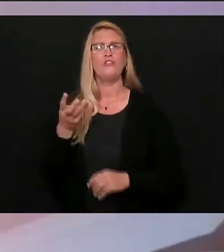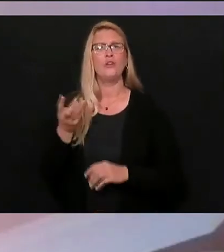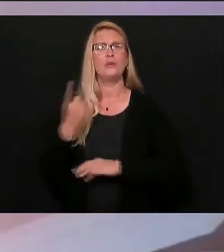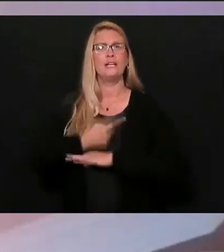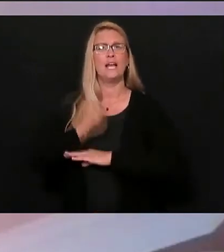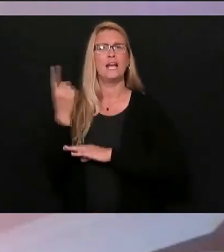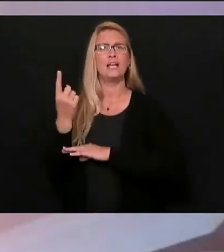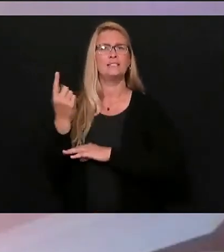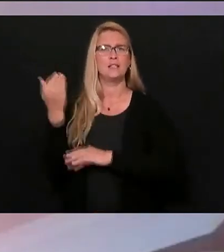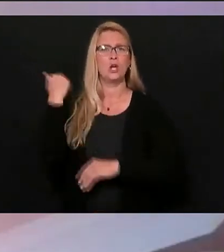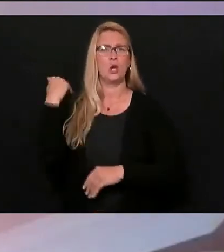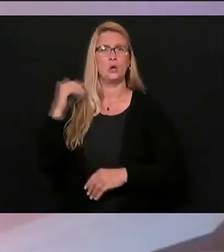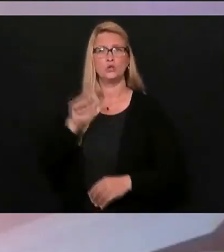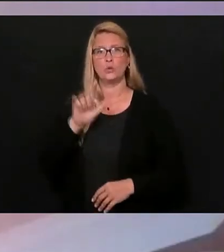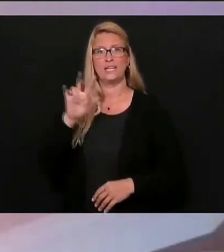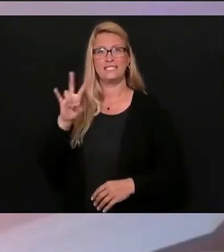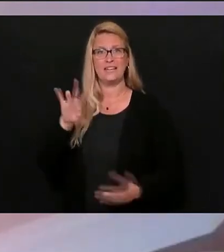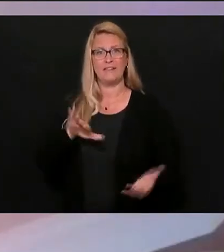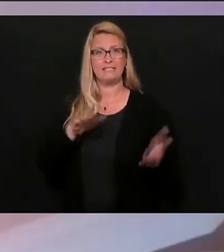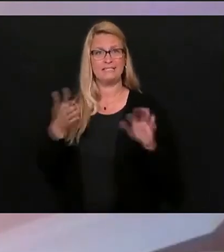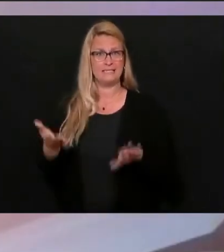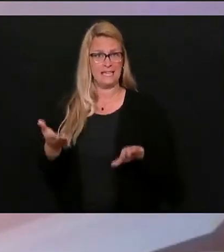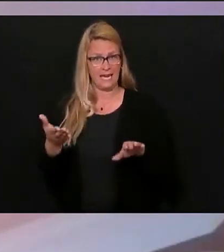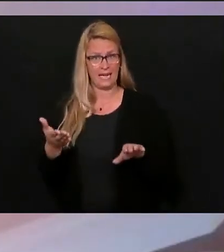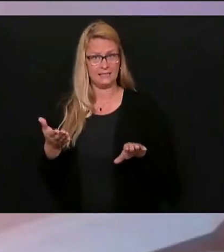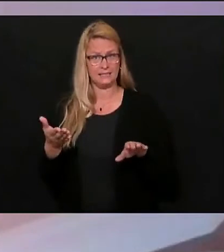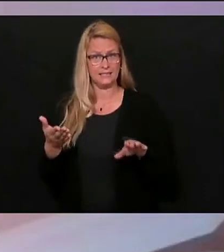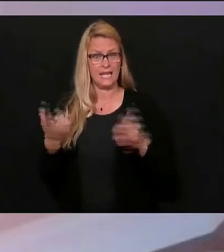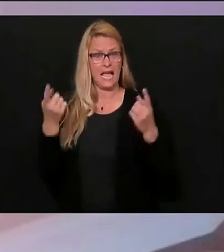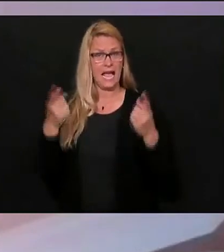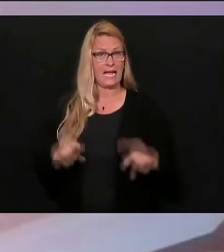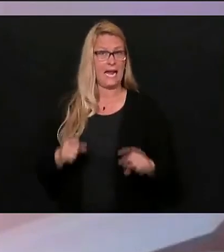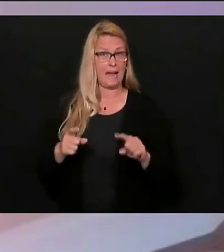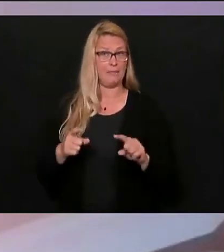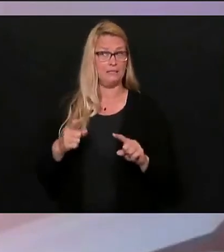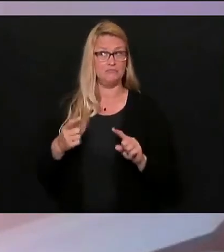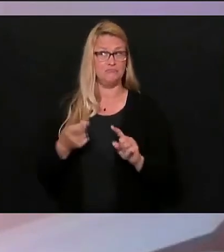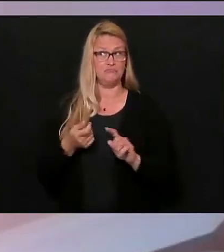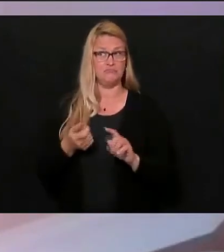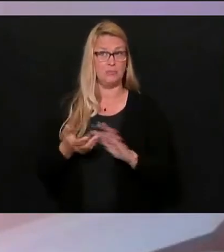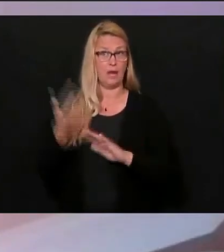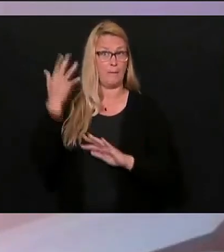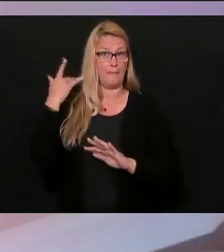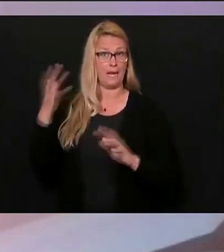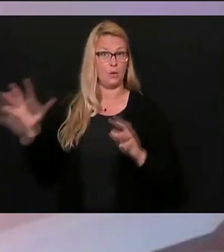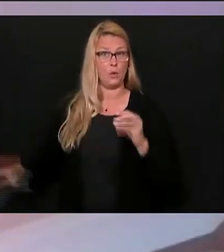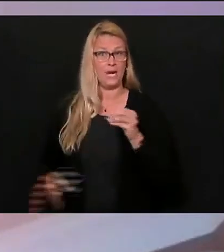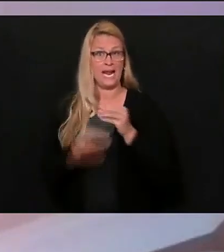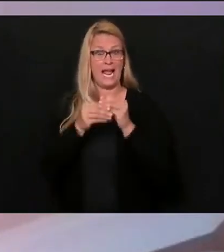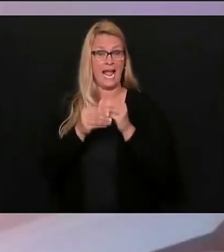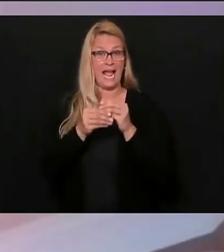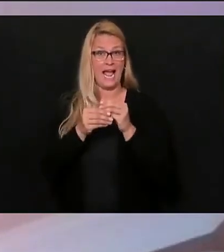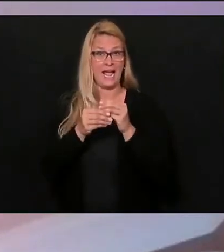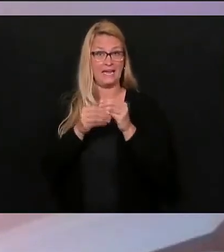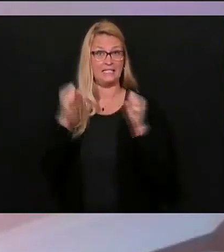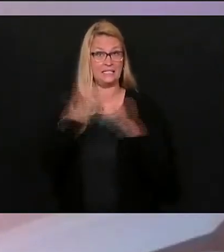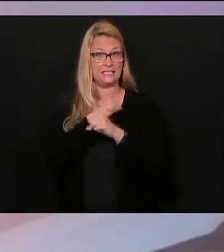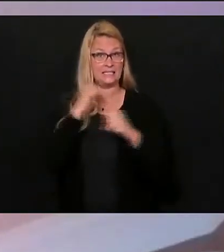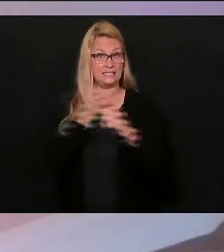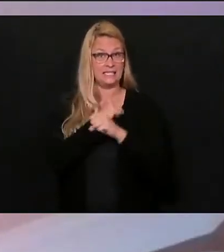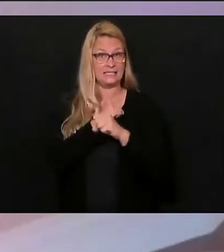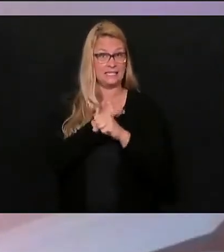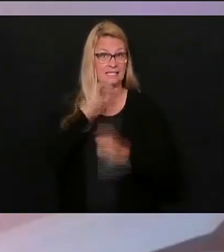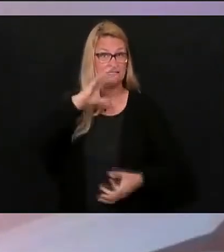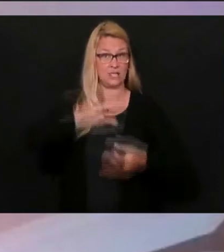27 COVID-related deaths that had occurred over prior weeks and months were being added to the state's total for the first